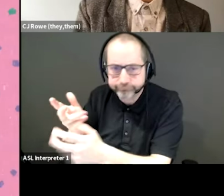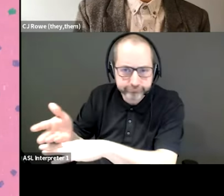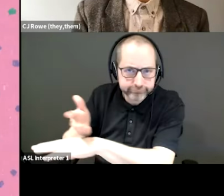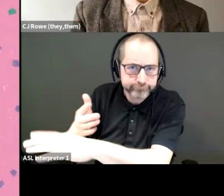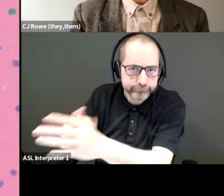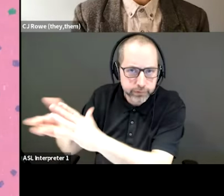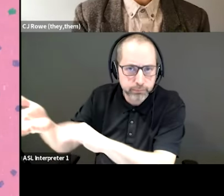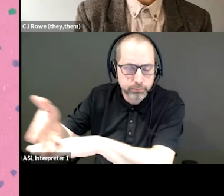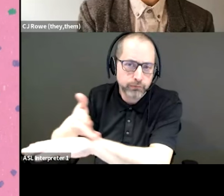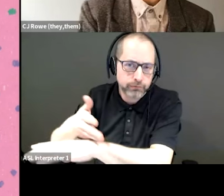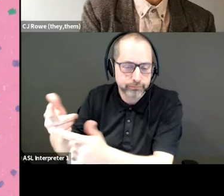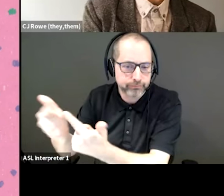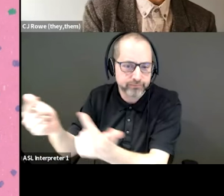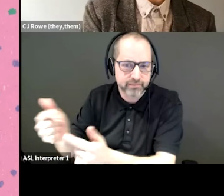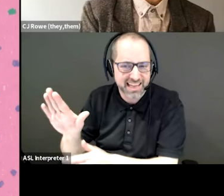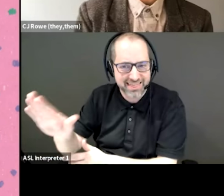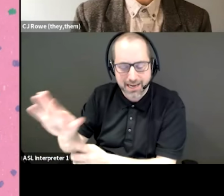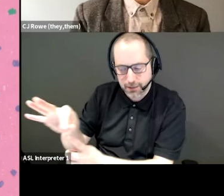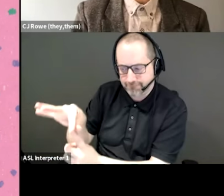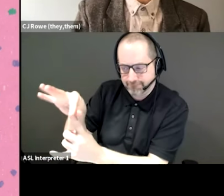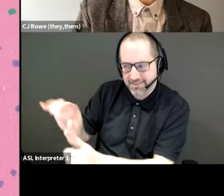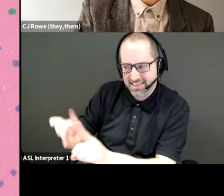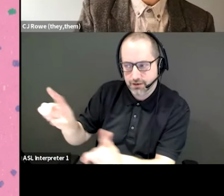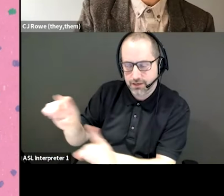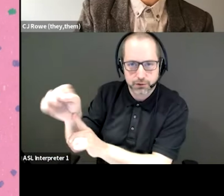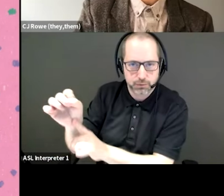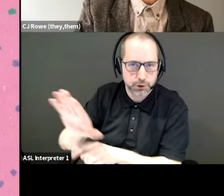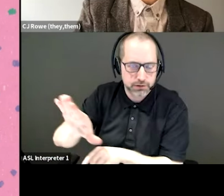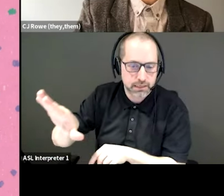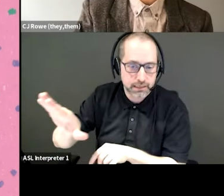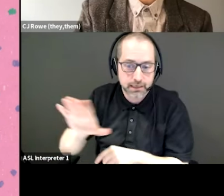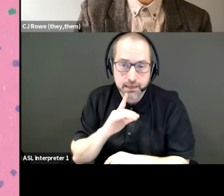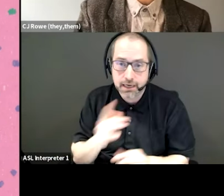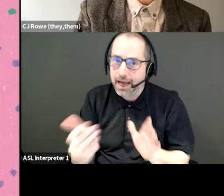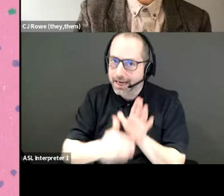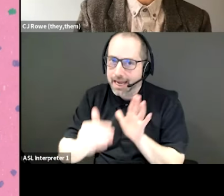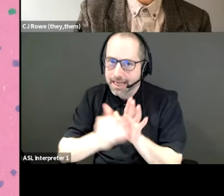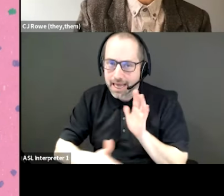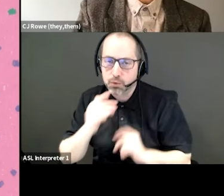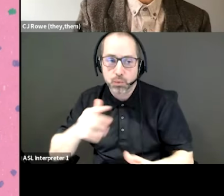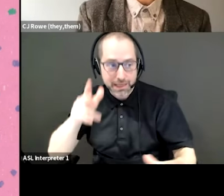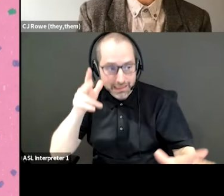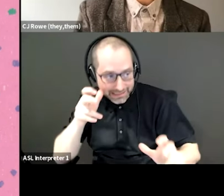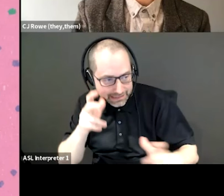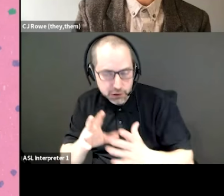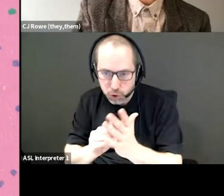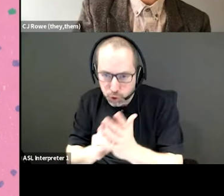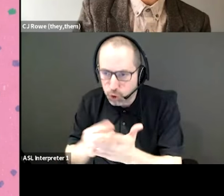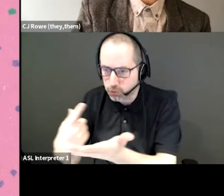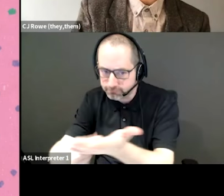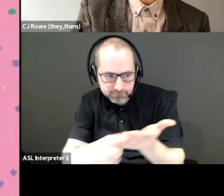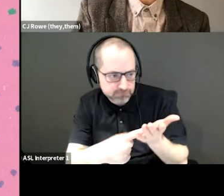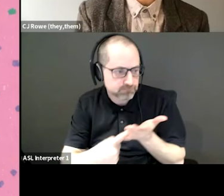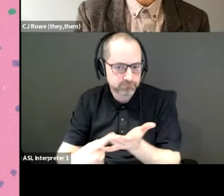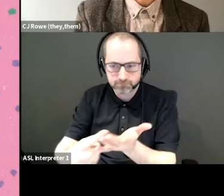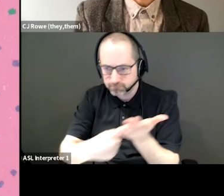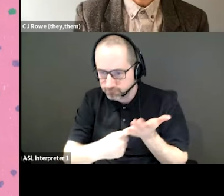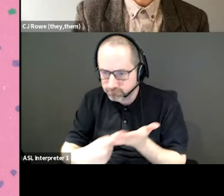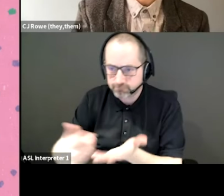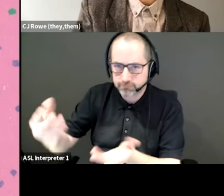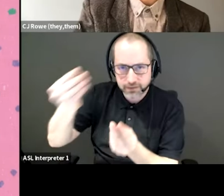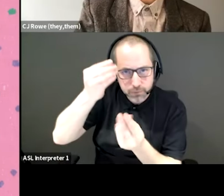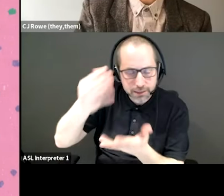One of the most significant things that we heard over and over again during the listening and learning sessions, and really over the last few years, as was